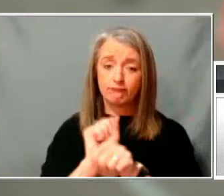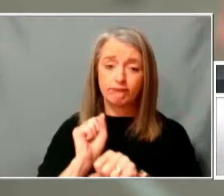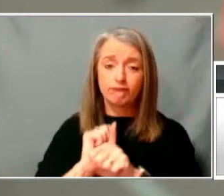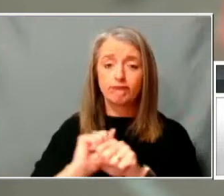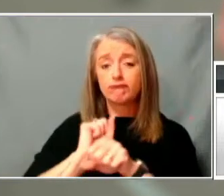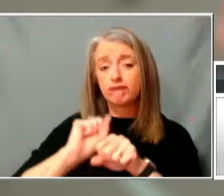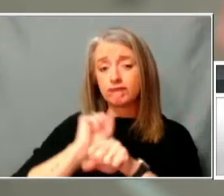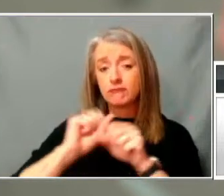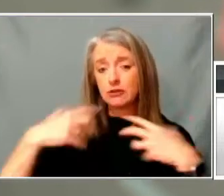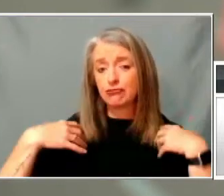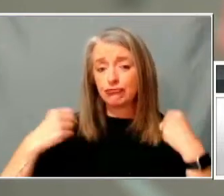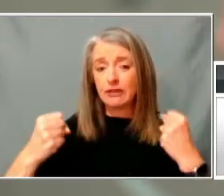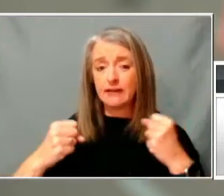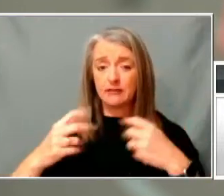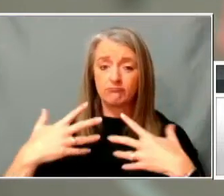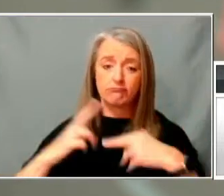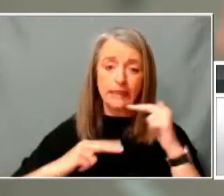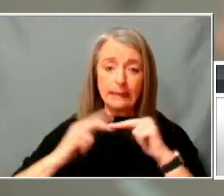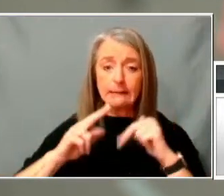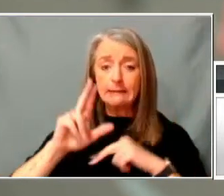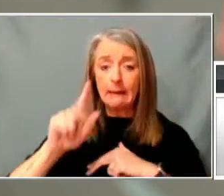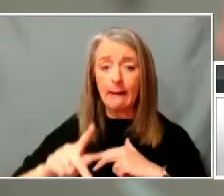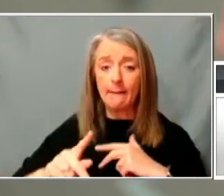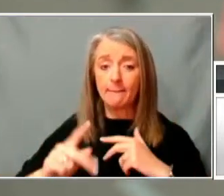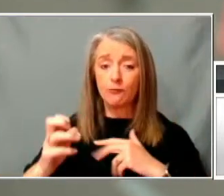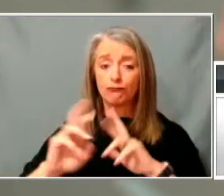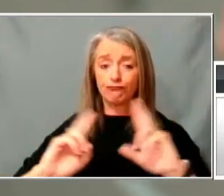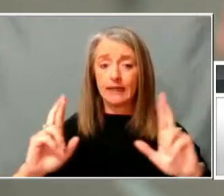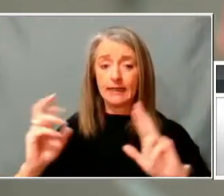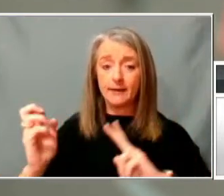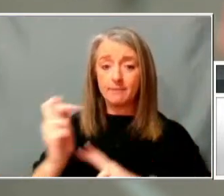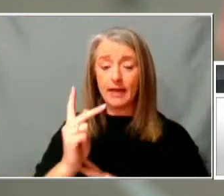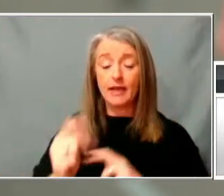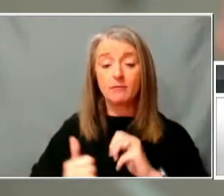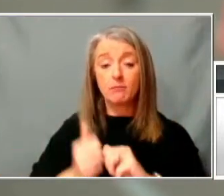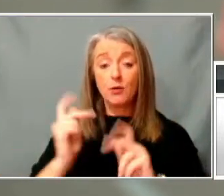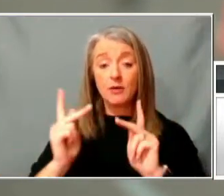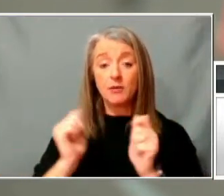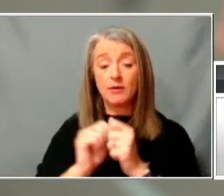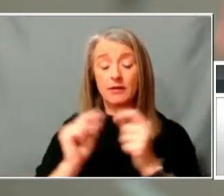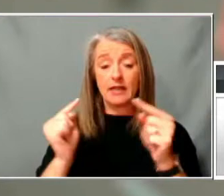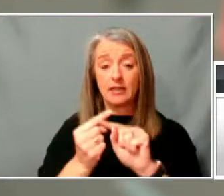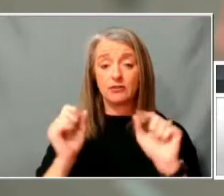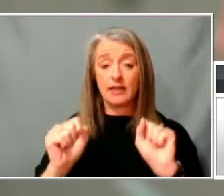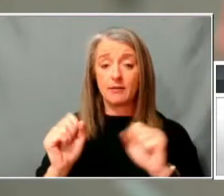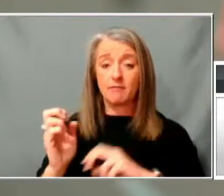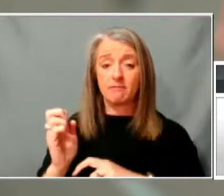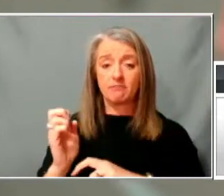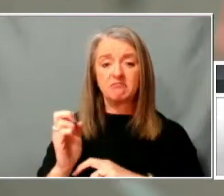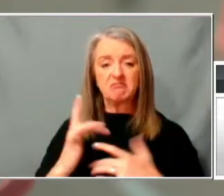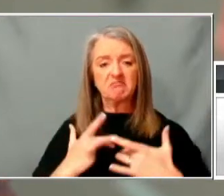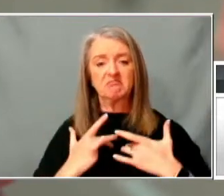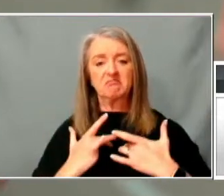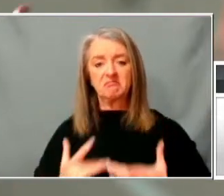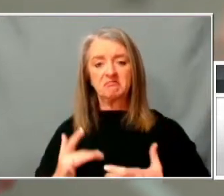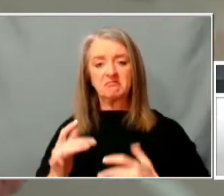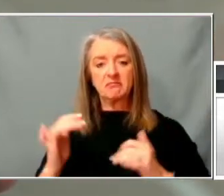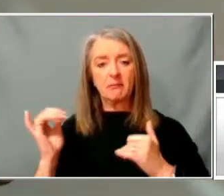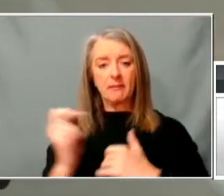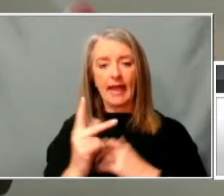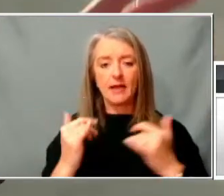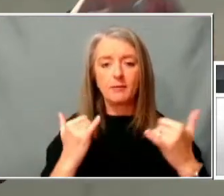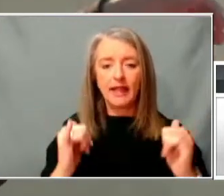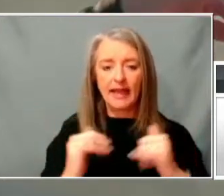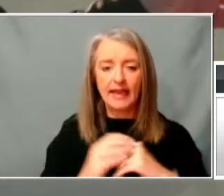to strengthen and get ready to go back, and most people with those injuries, they're able to return to playing. So you get an injury, you